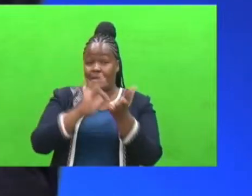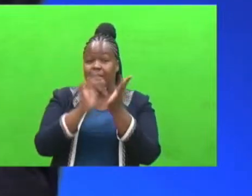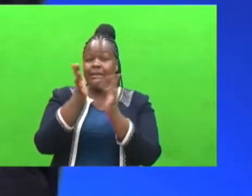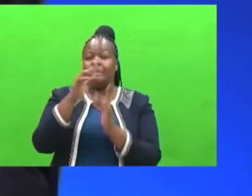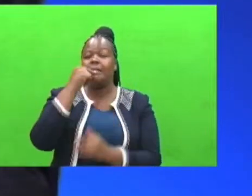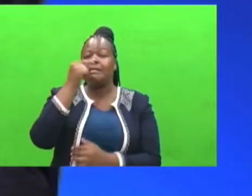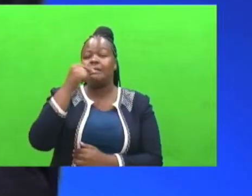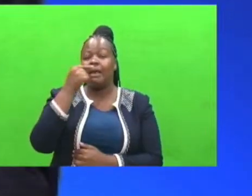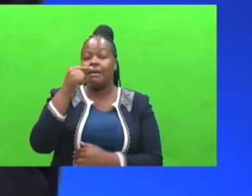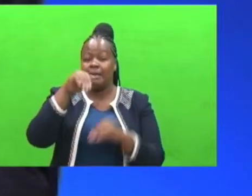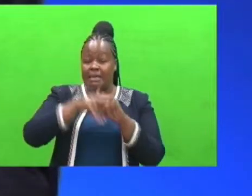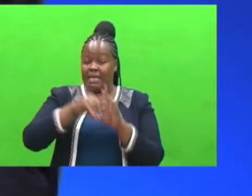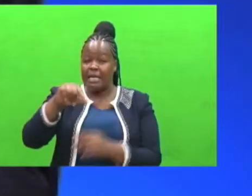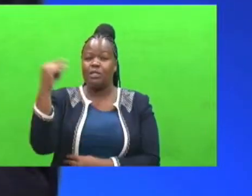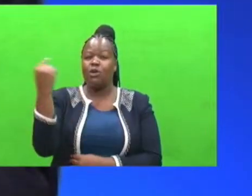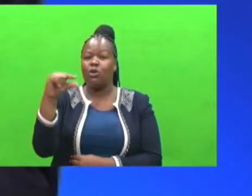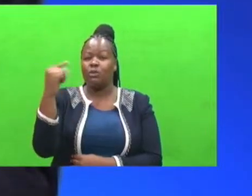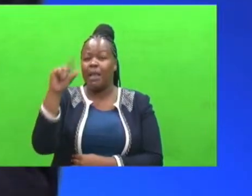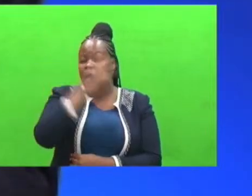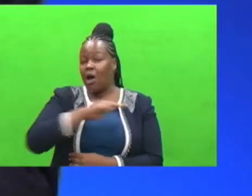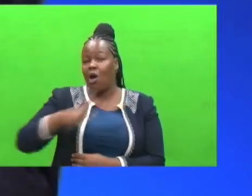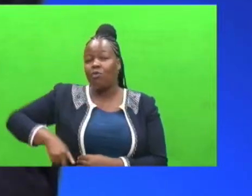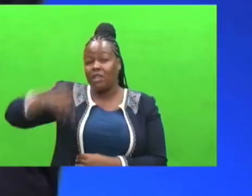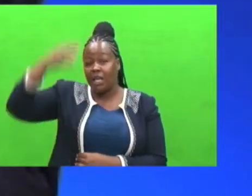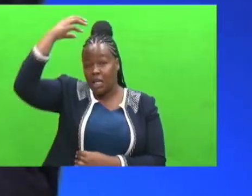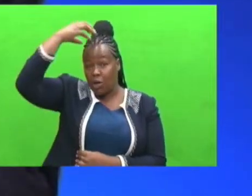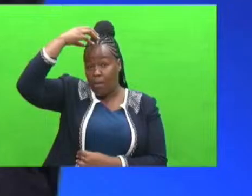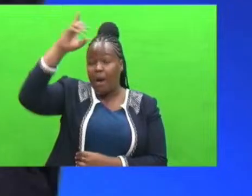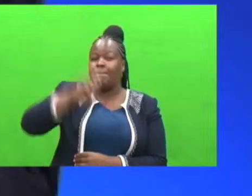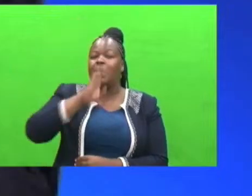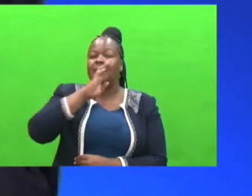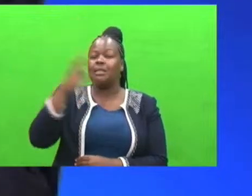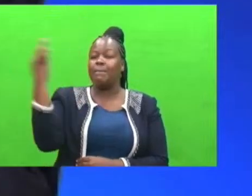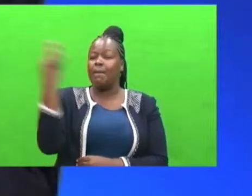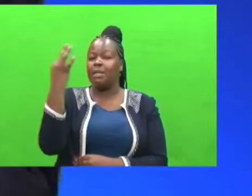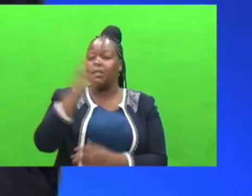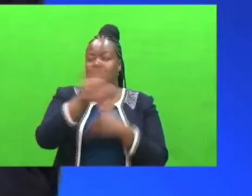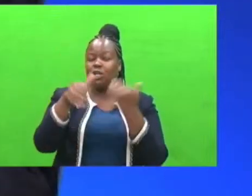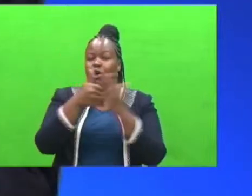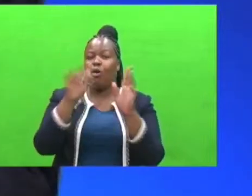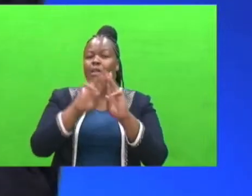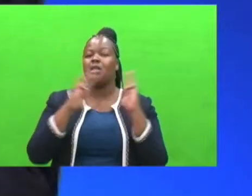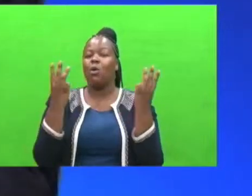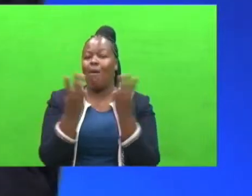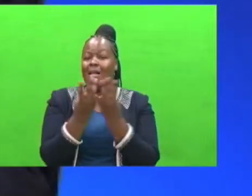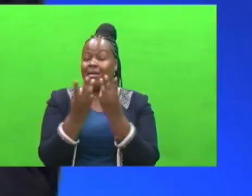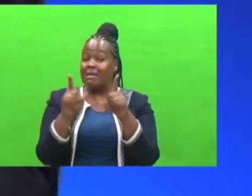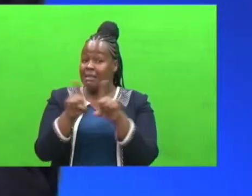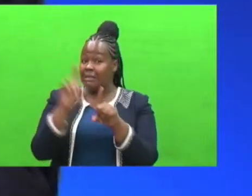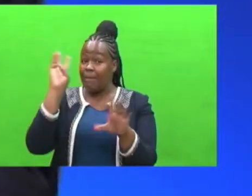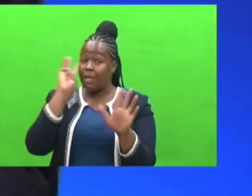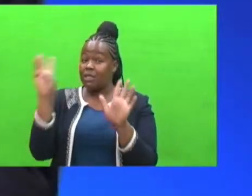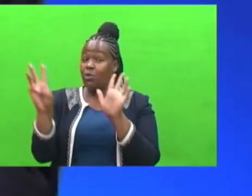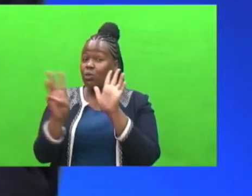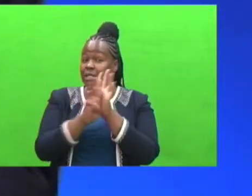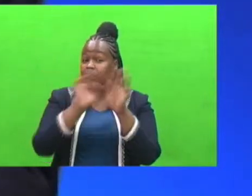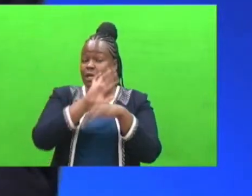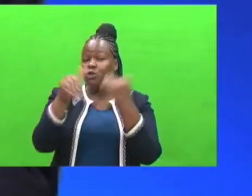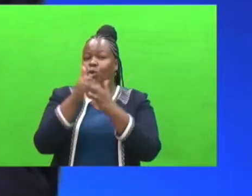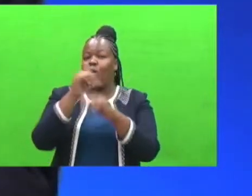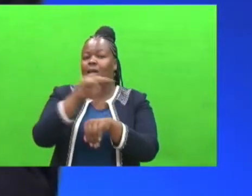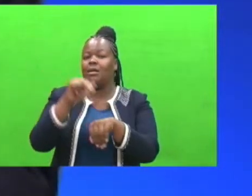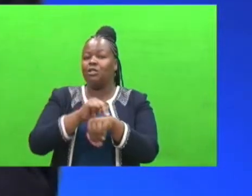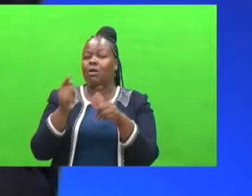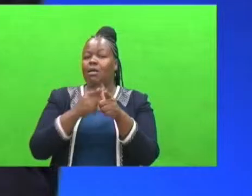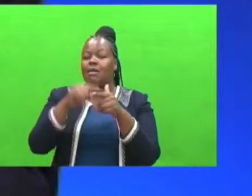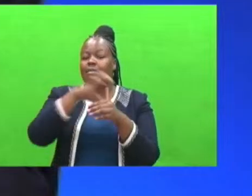"In this gospel of the kingdom shall be preached in all the world as a witness to all nations, then the end shall